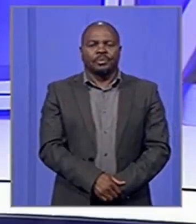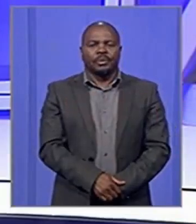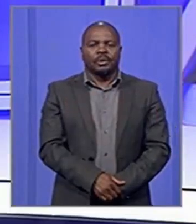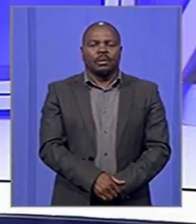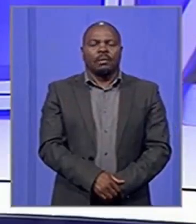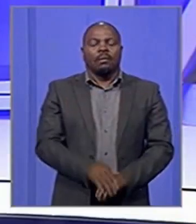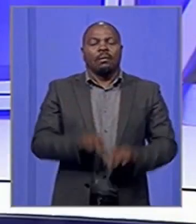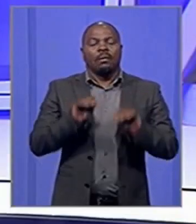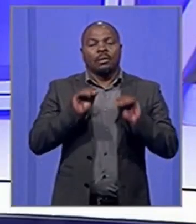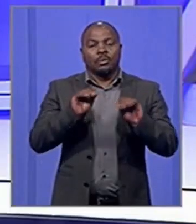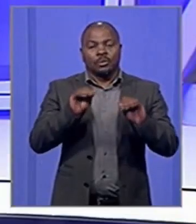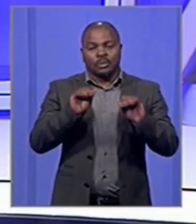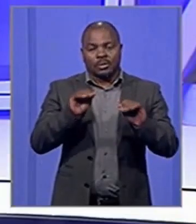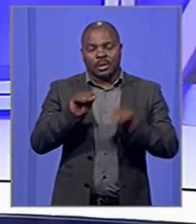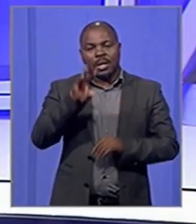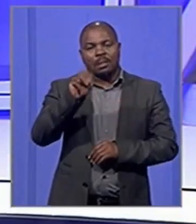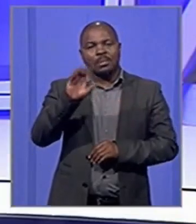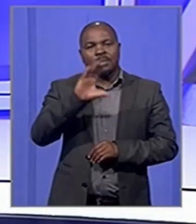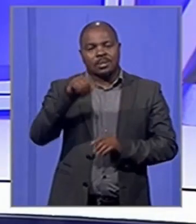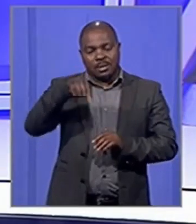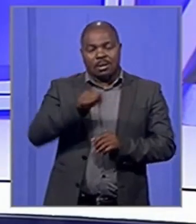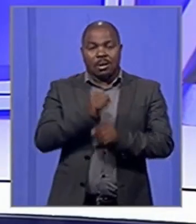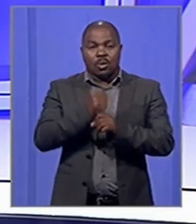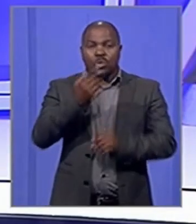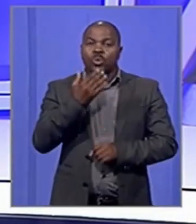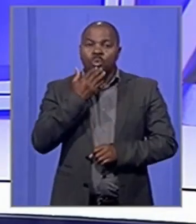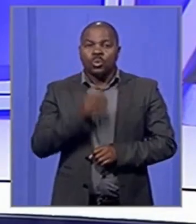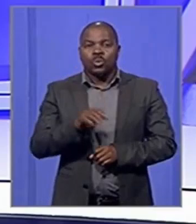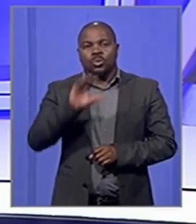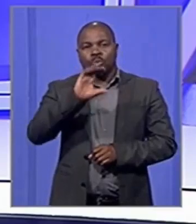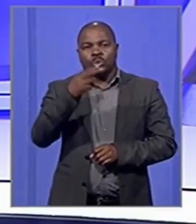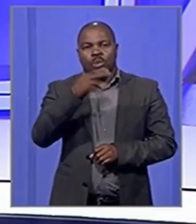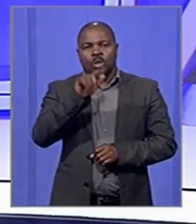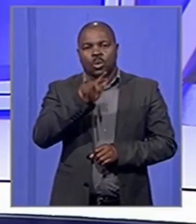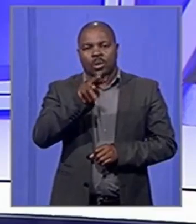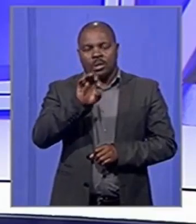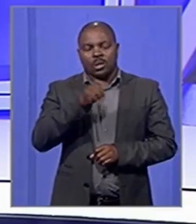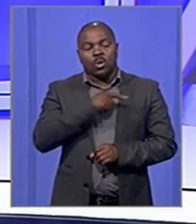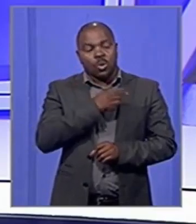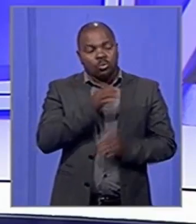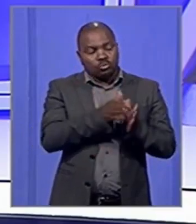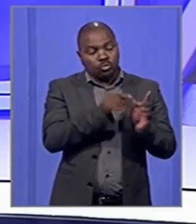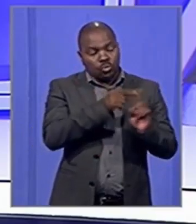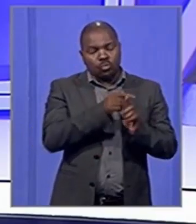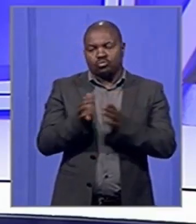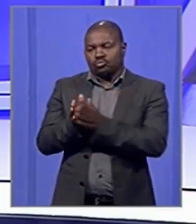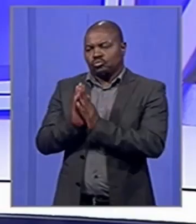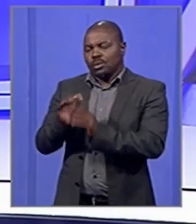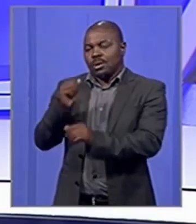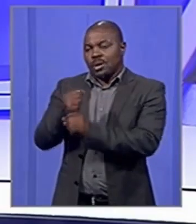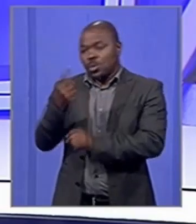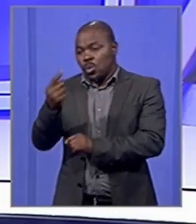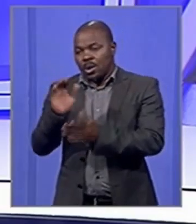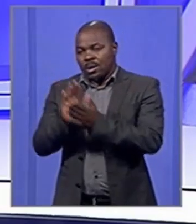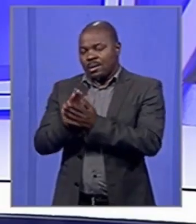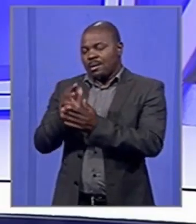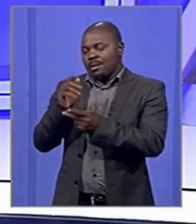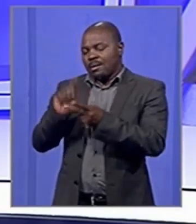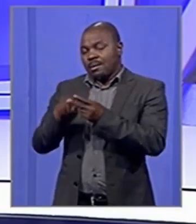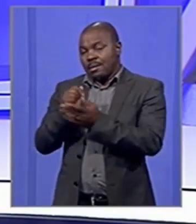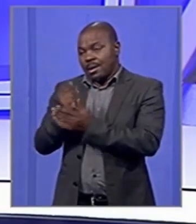Letona la thuto Gauteng Matome Tshilwane le entse boipiletso ho batswadi ba barutwana ba grade 1 ho ya ho grade 8 hore ha ba fumana di SMS tsa dikolo